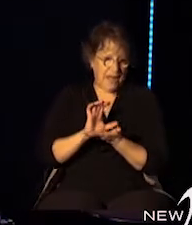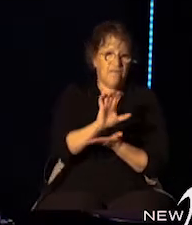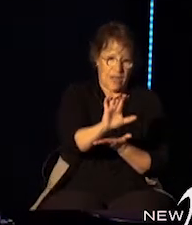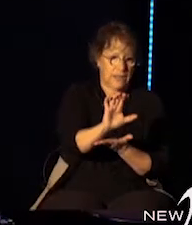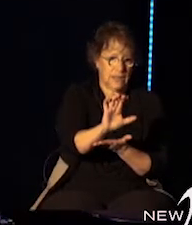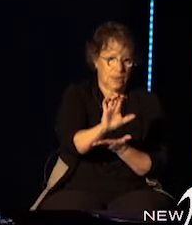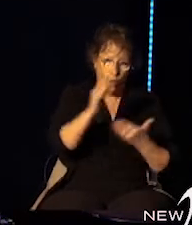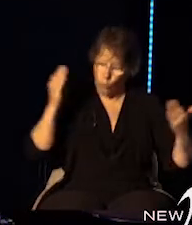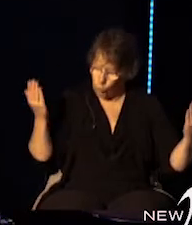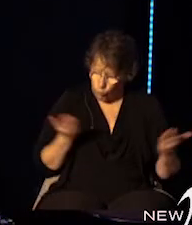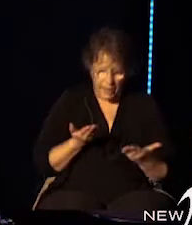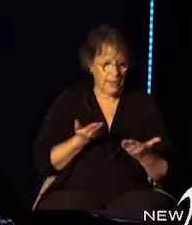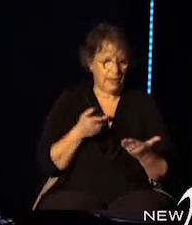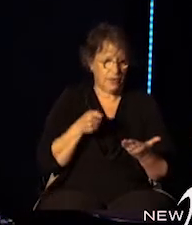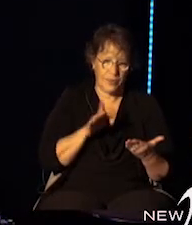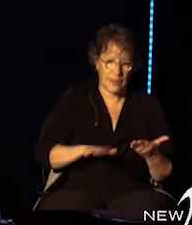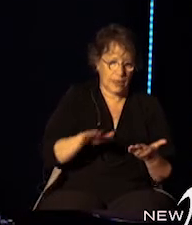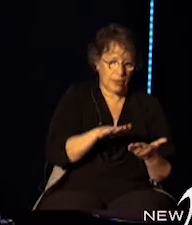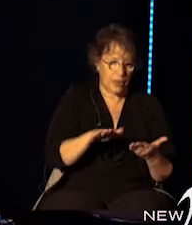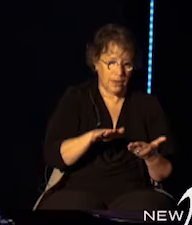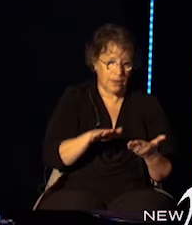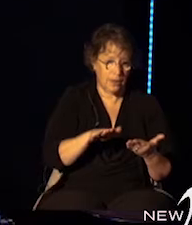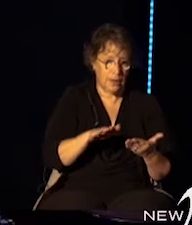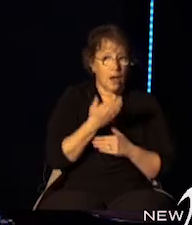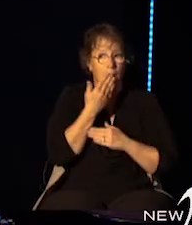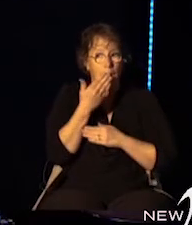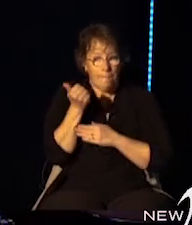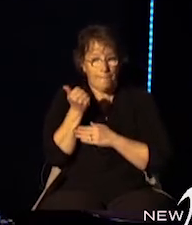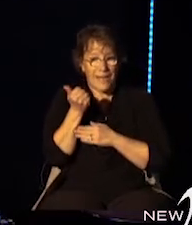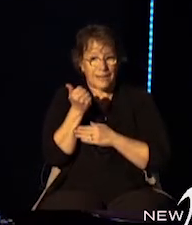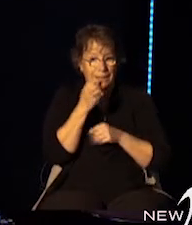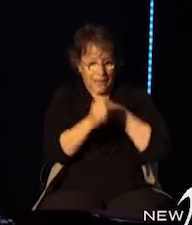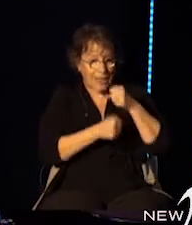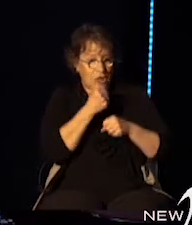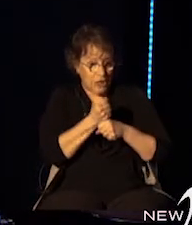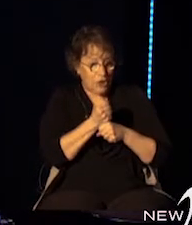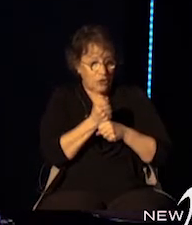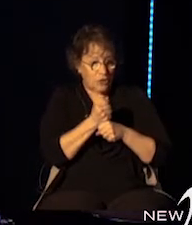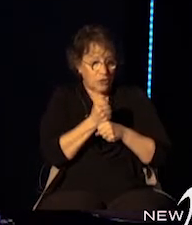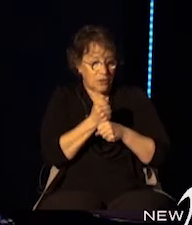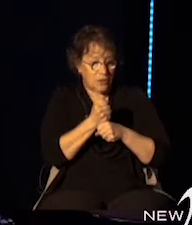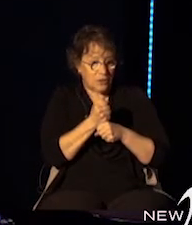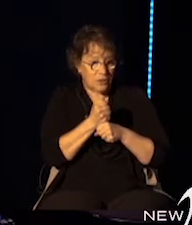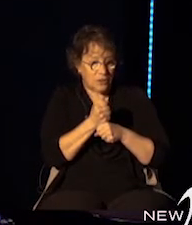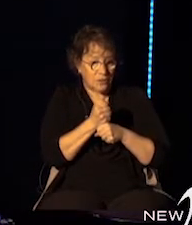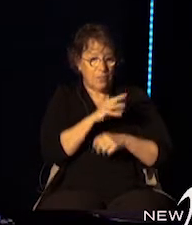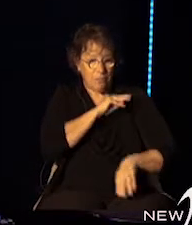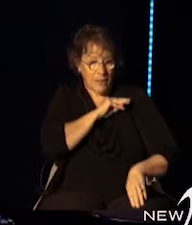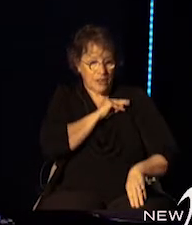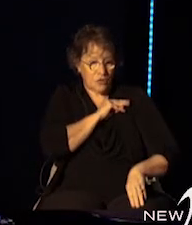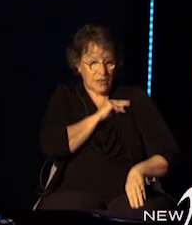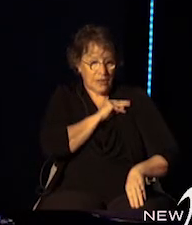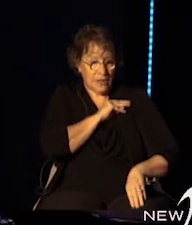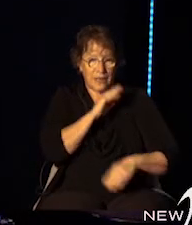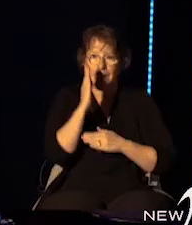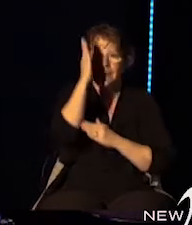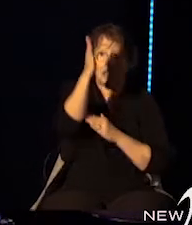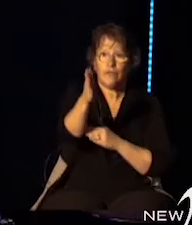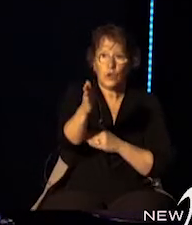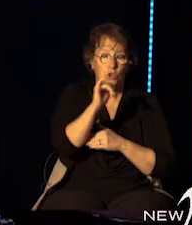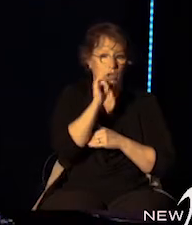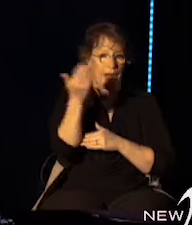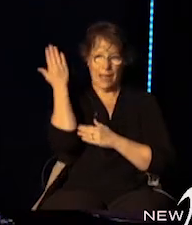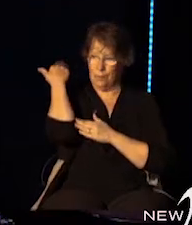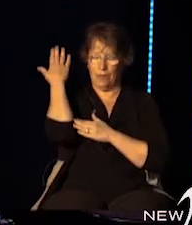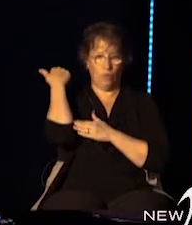Our best years are not behind us, they're ahead of us. So Kelsey and I personally, I'll just tell you this because you need to know,